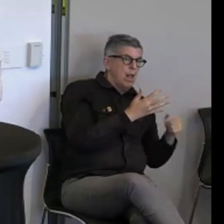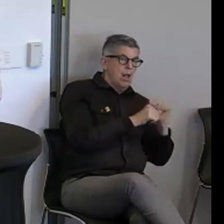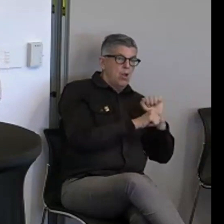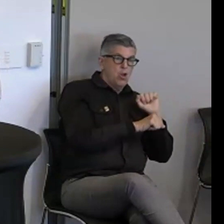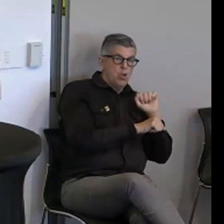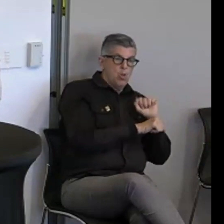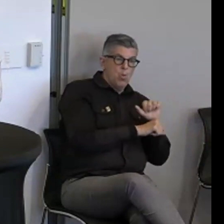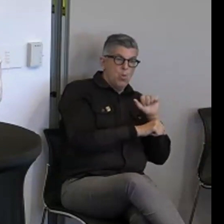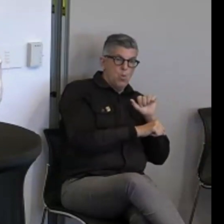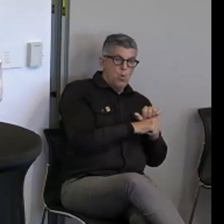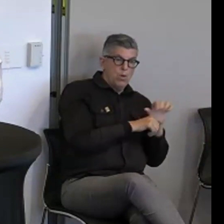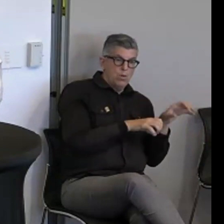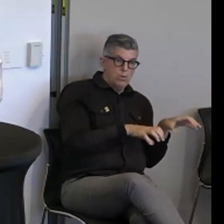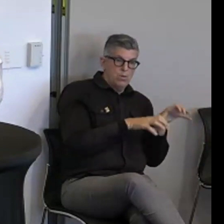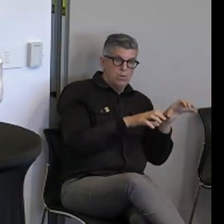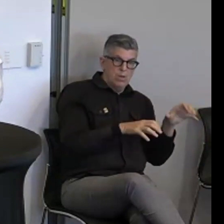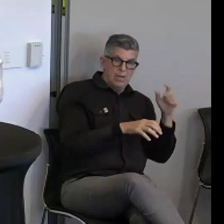do